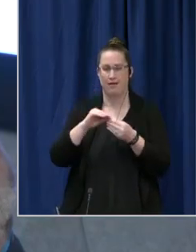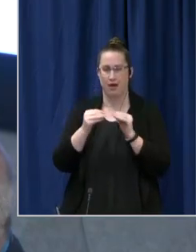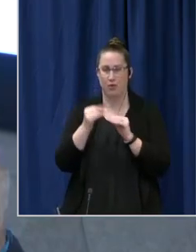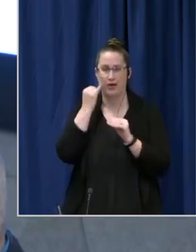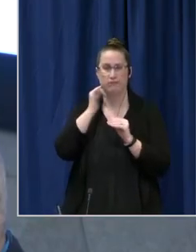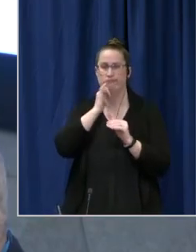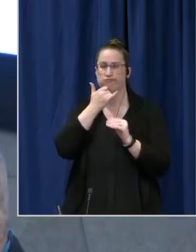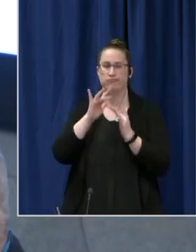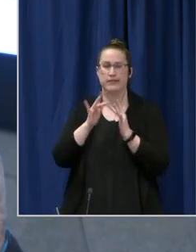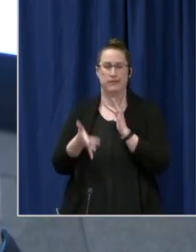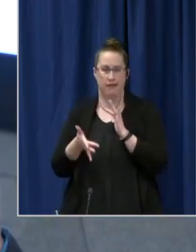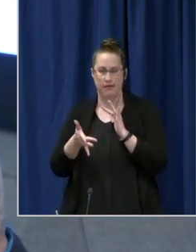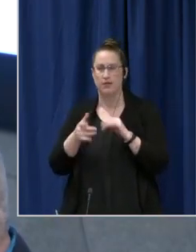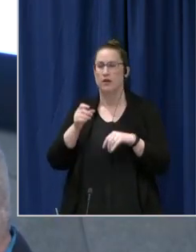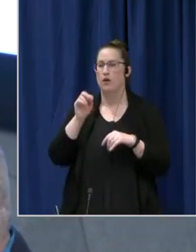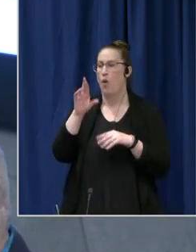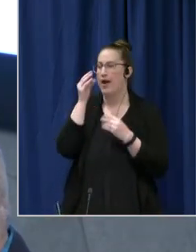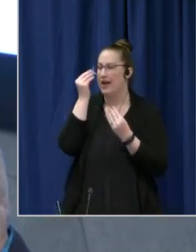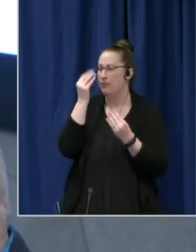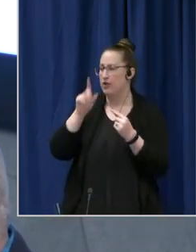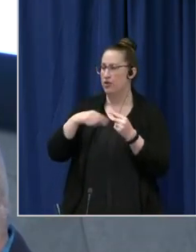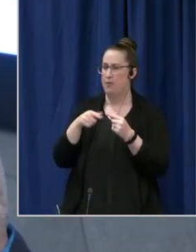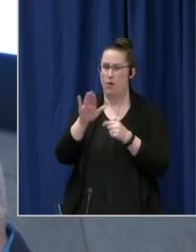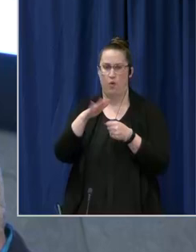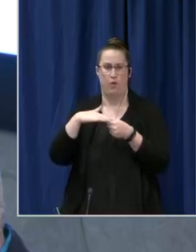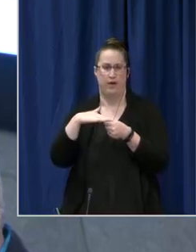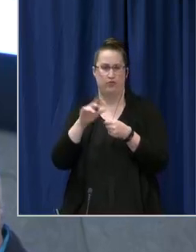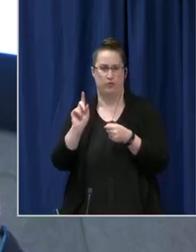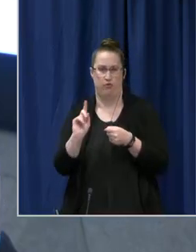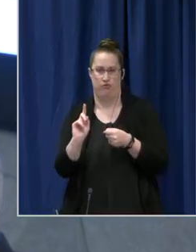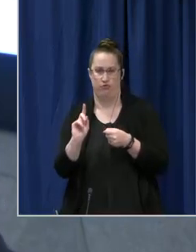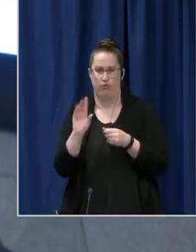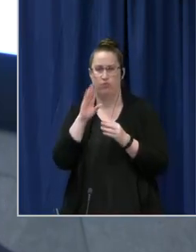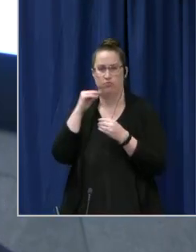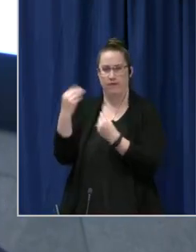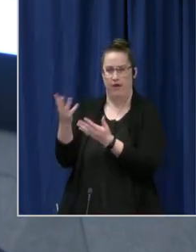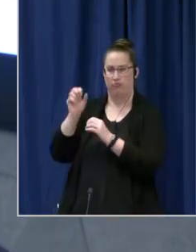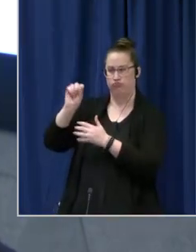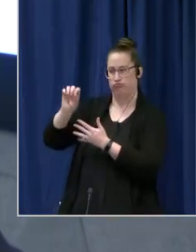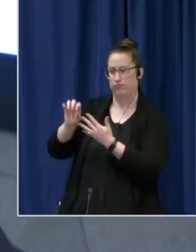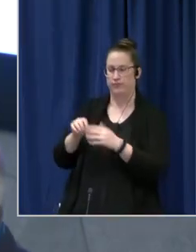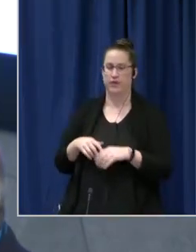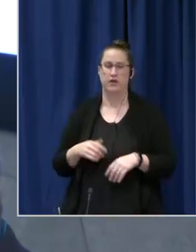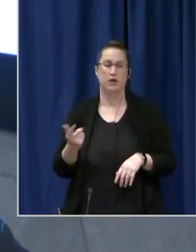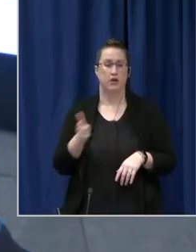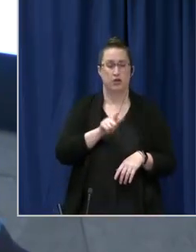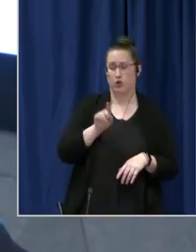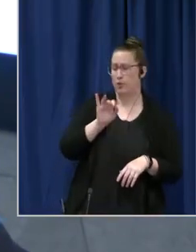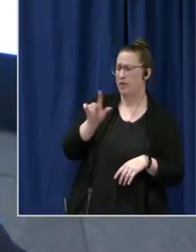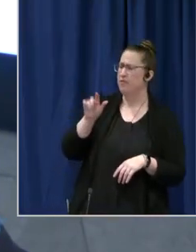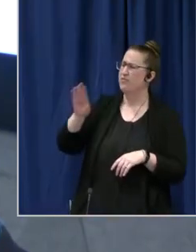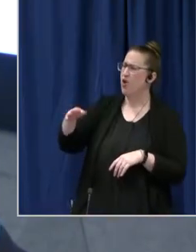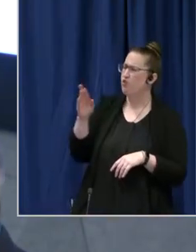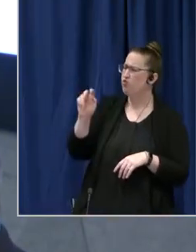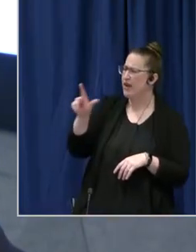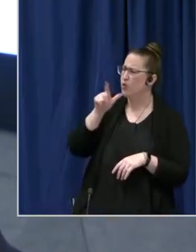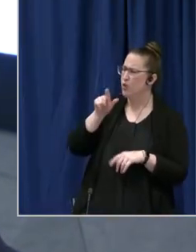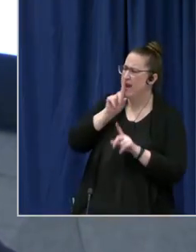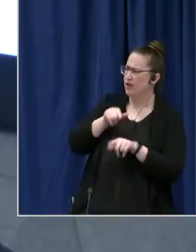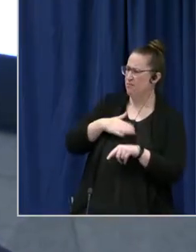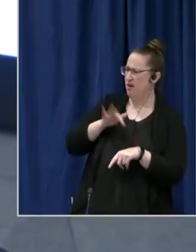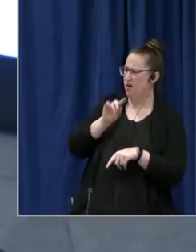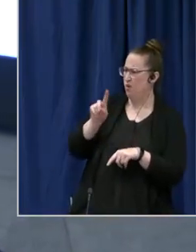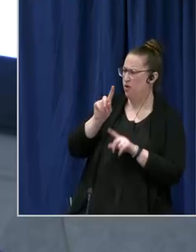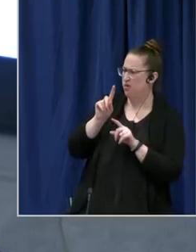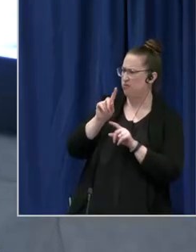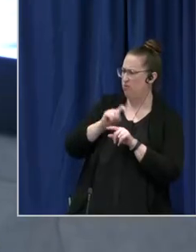disconnected, as well as information about the location from which you're calling. So Rachel, who is going to answer my 911 call? And is this the